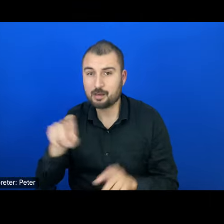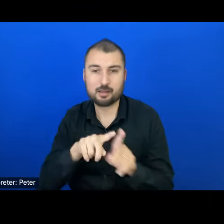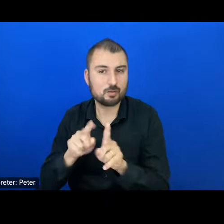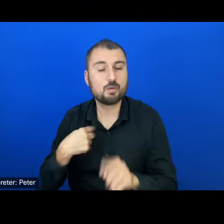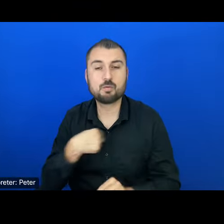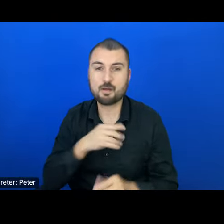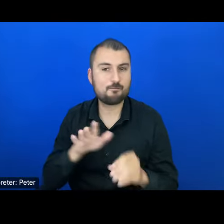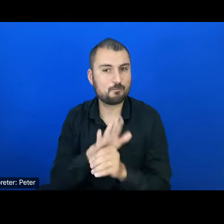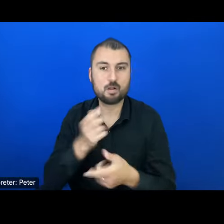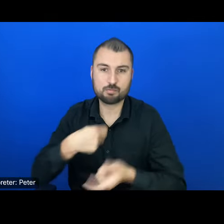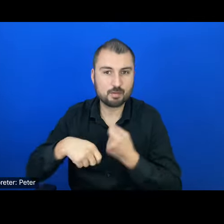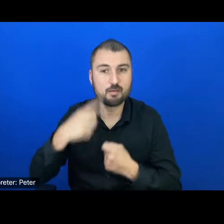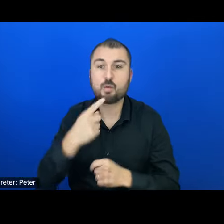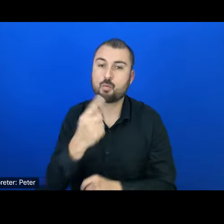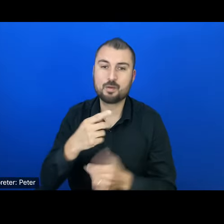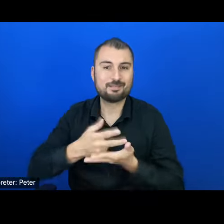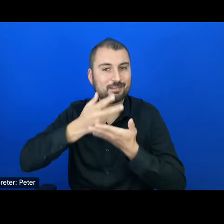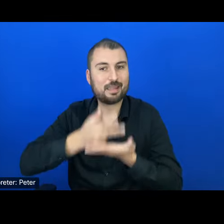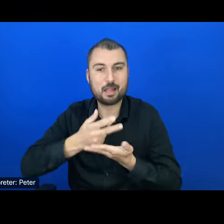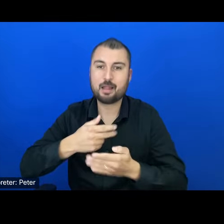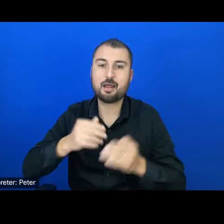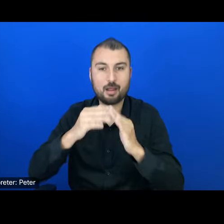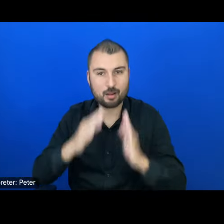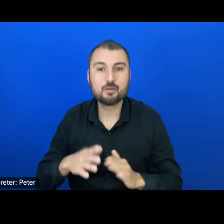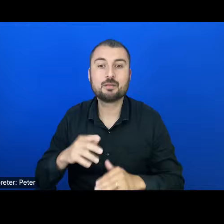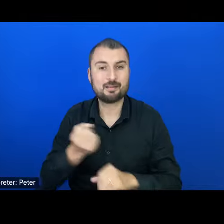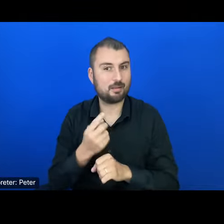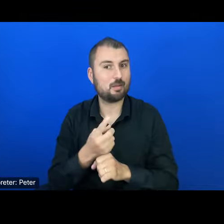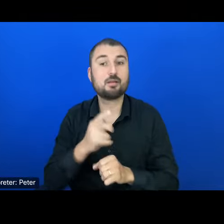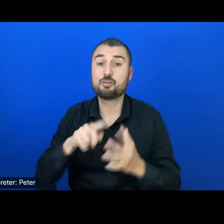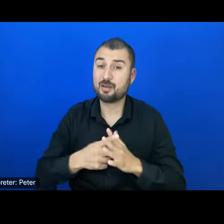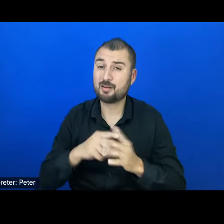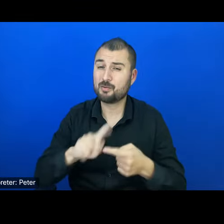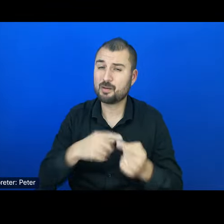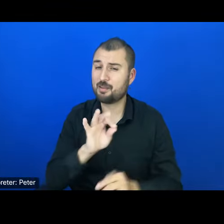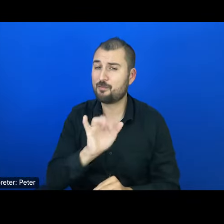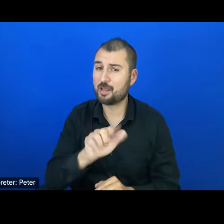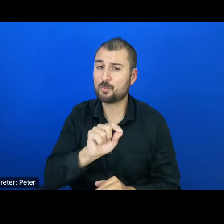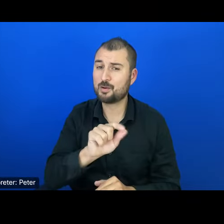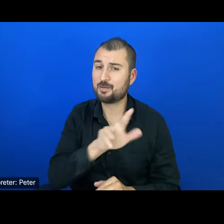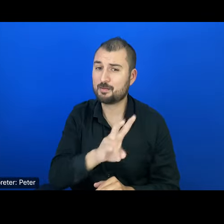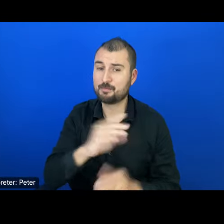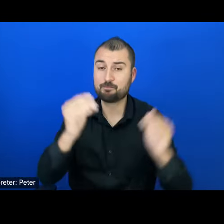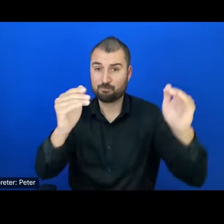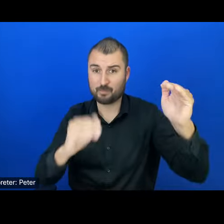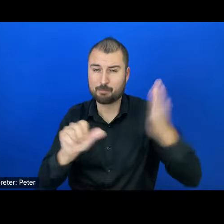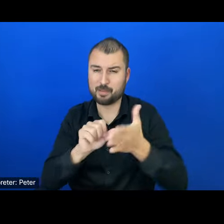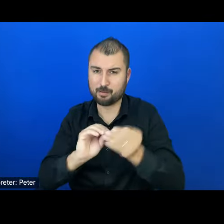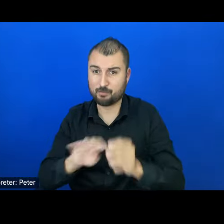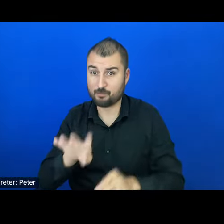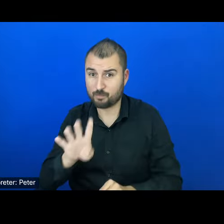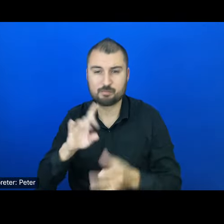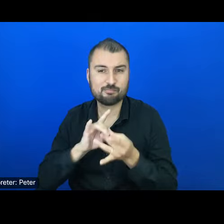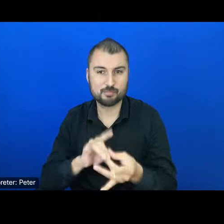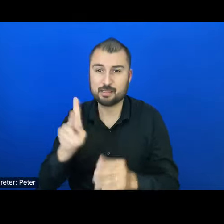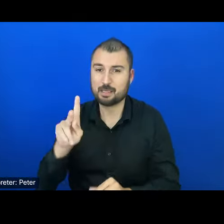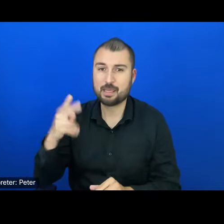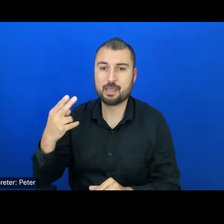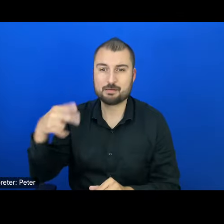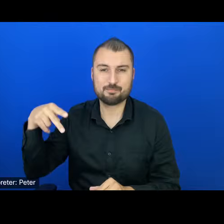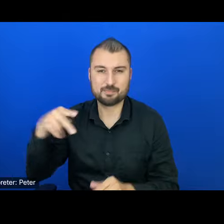of one scale house facility annually beginning in FY 2027. Moving down on page 4 on the KHP